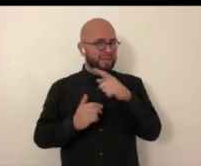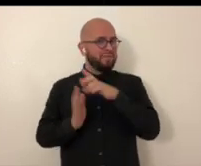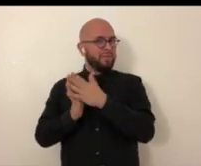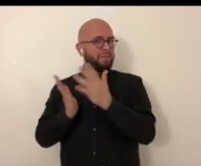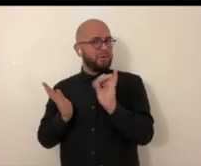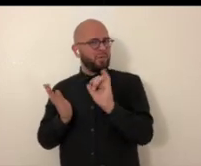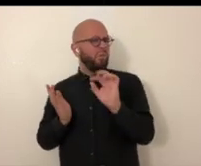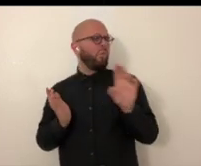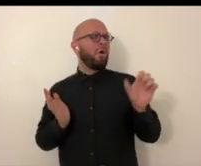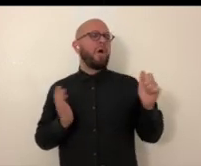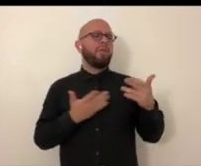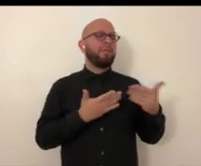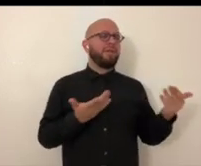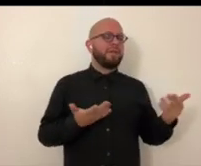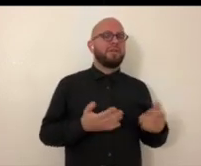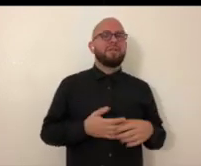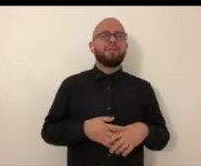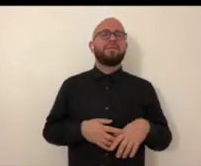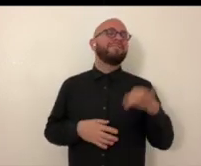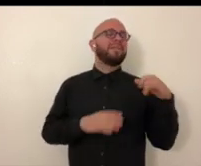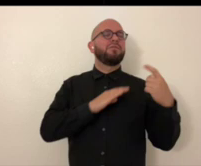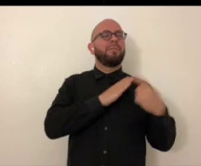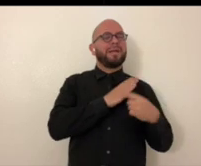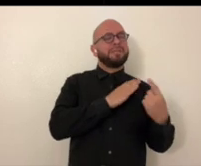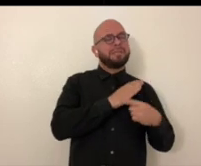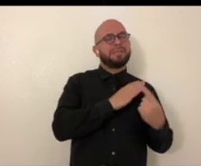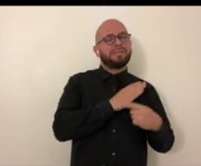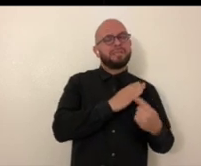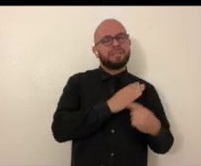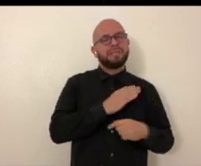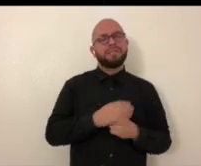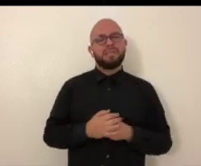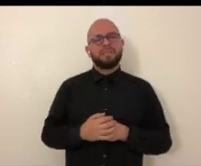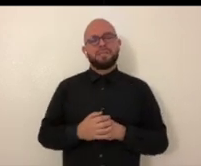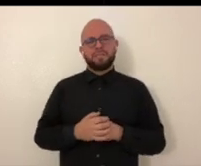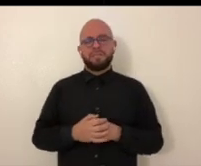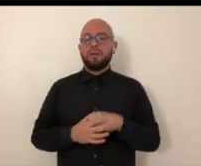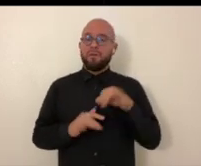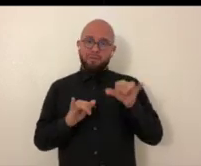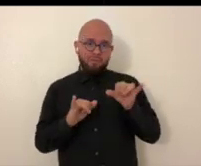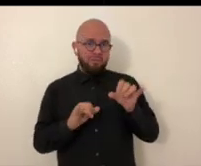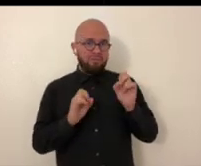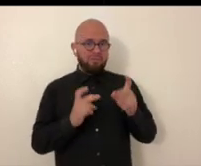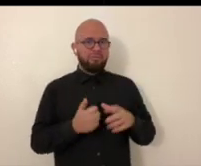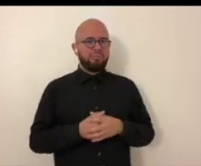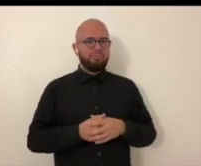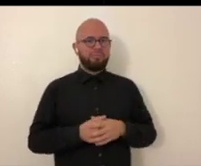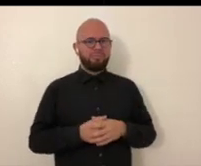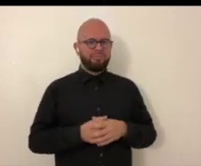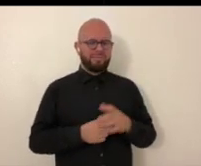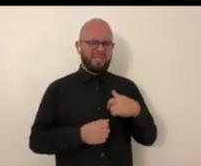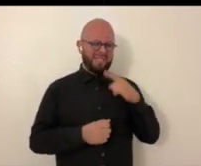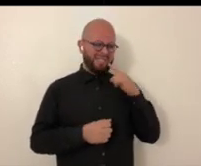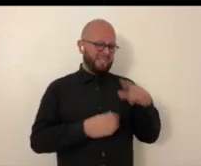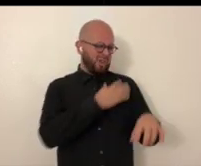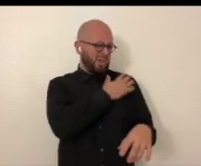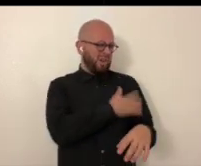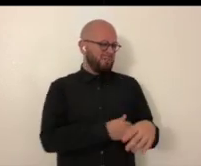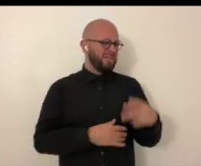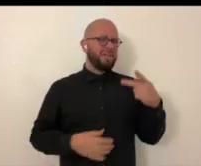the book. Are the arms and hands from the book as well, or is that from other material? That's from magazine